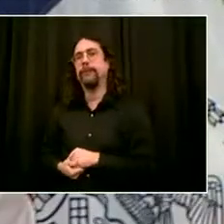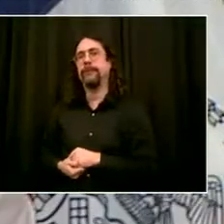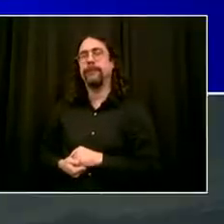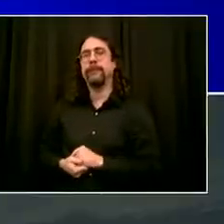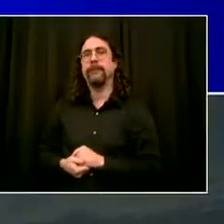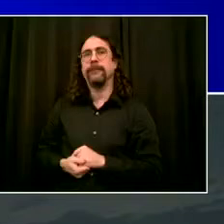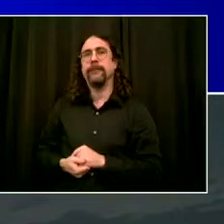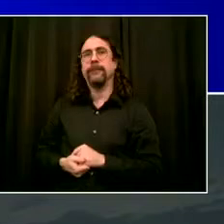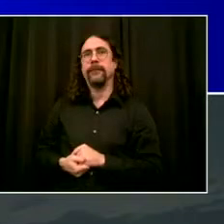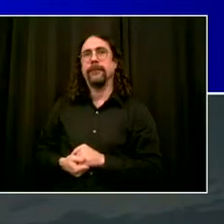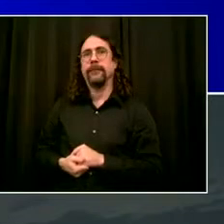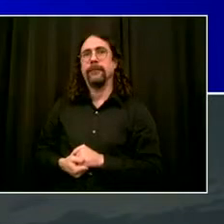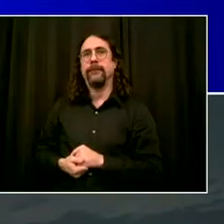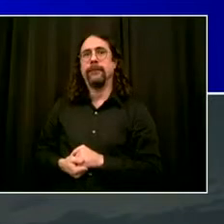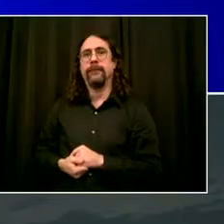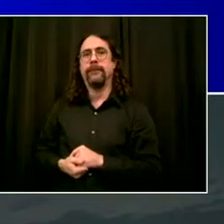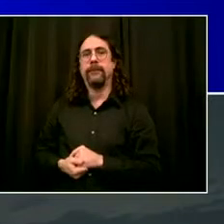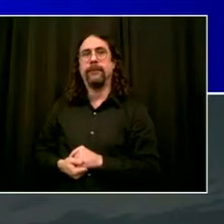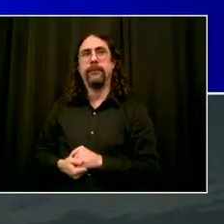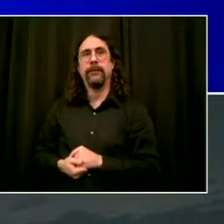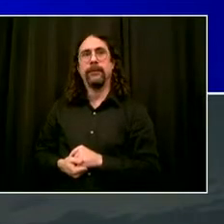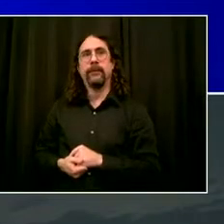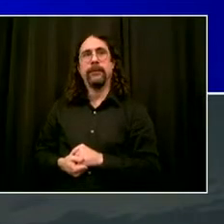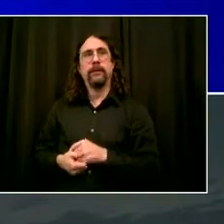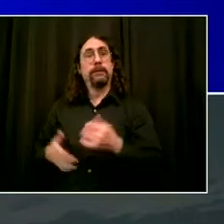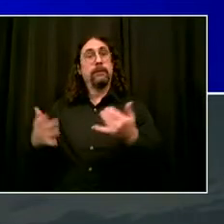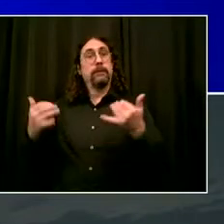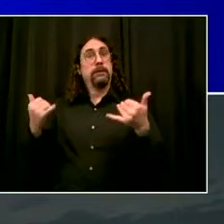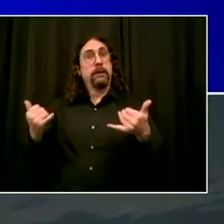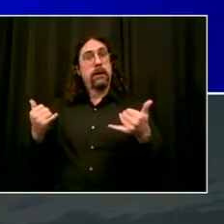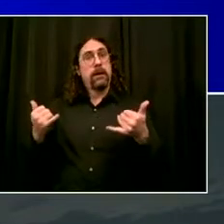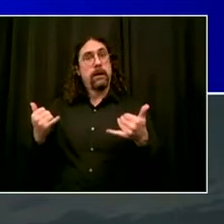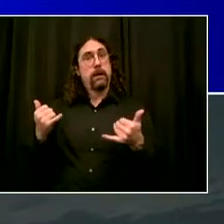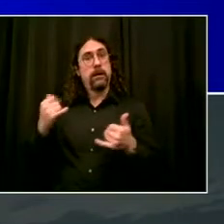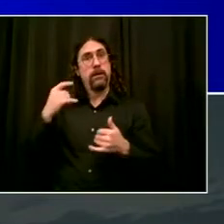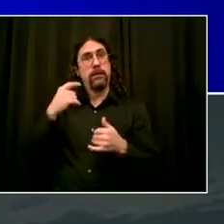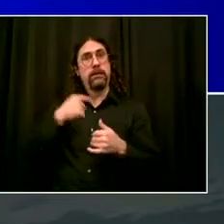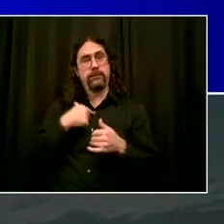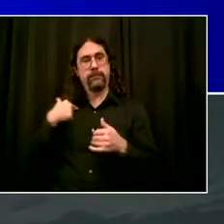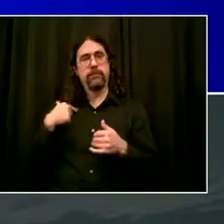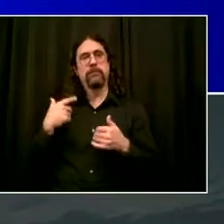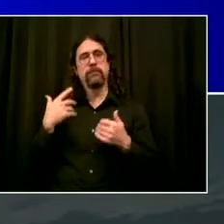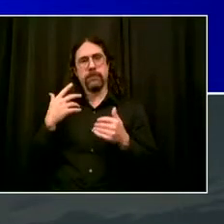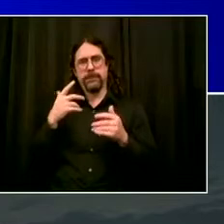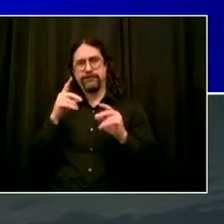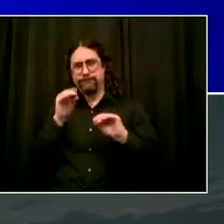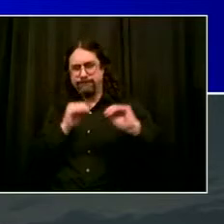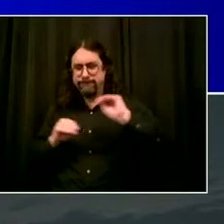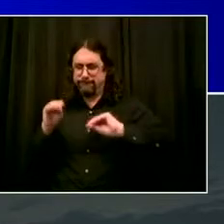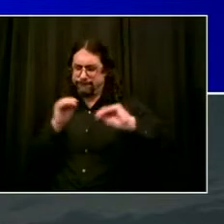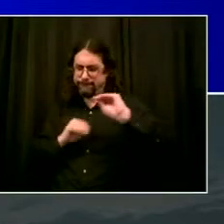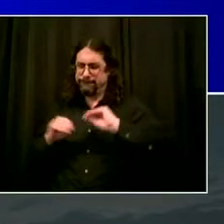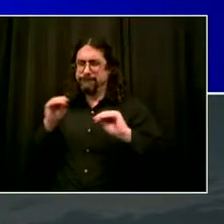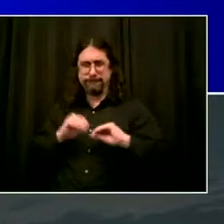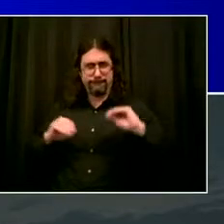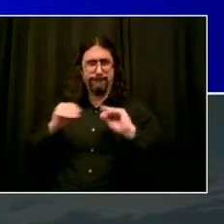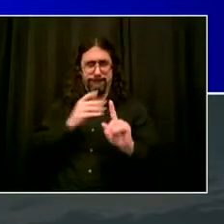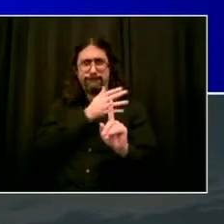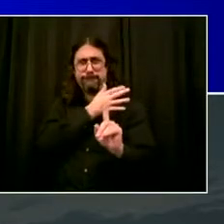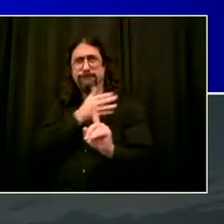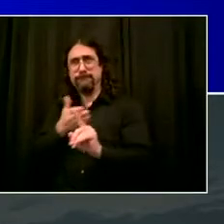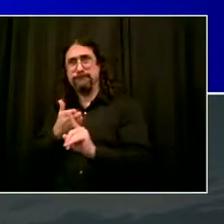happens each year normally we wouldn't be highlighting it as much but it's important because there's some major